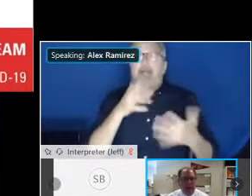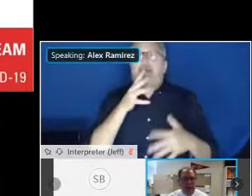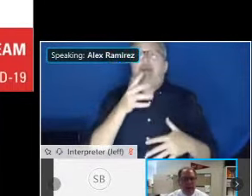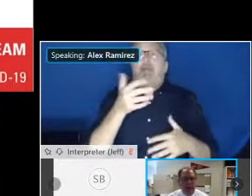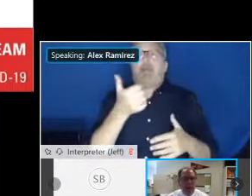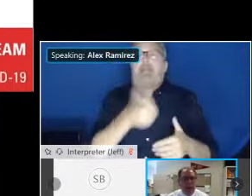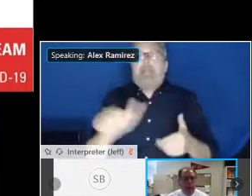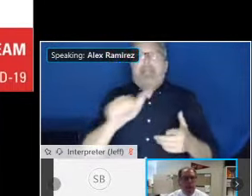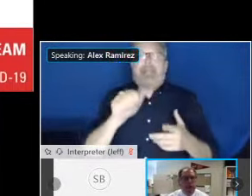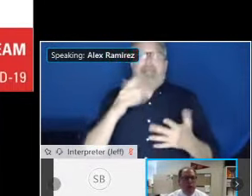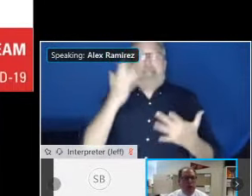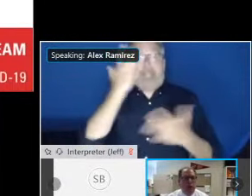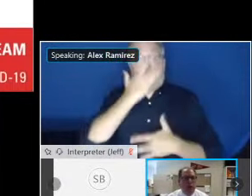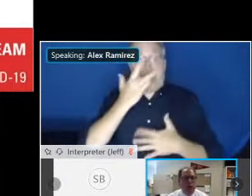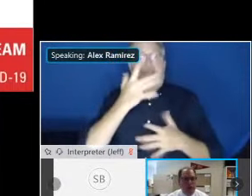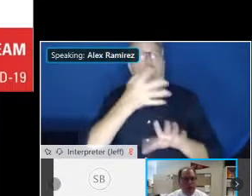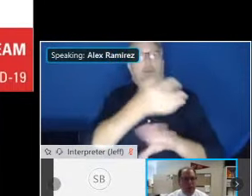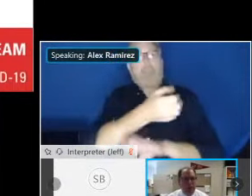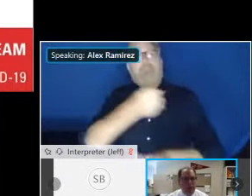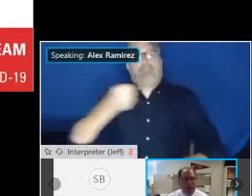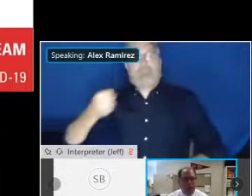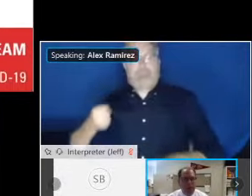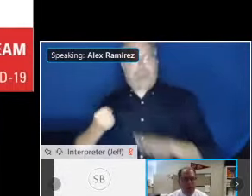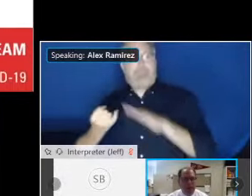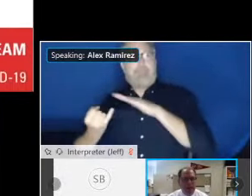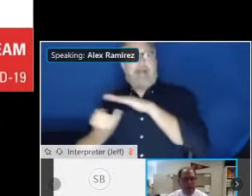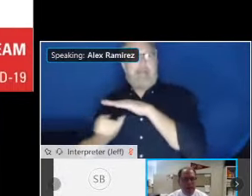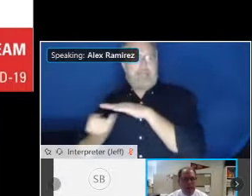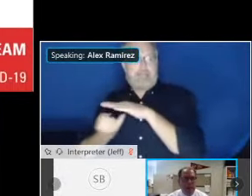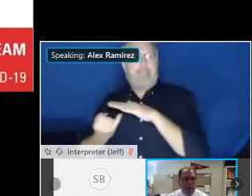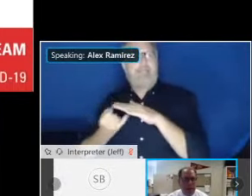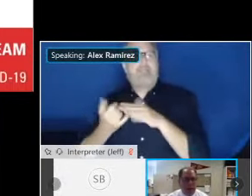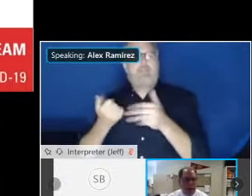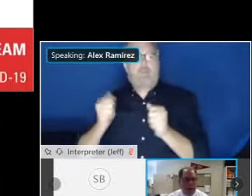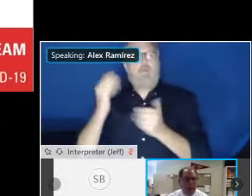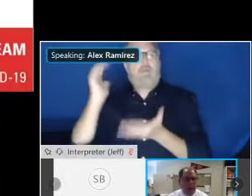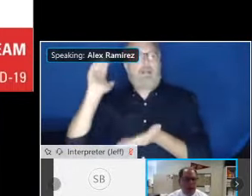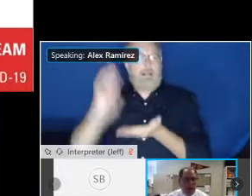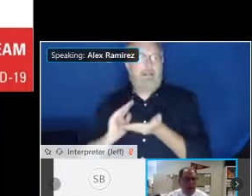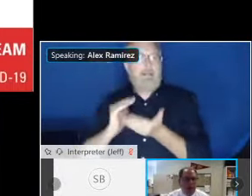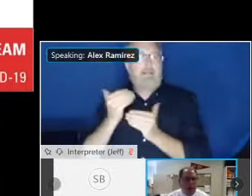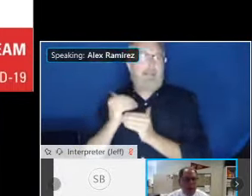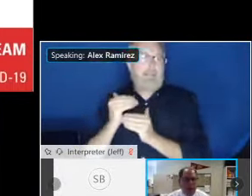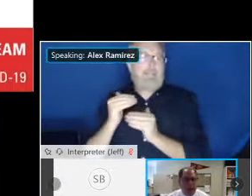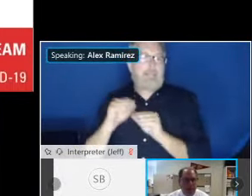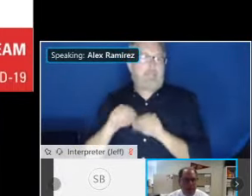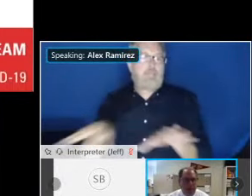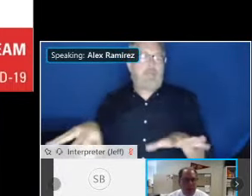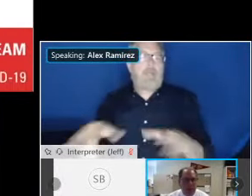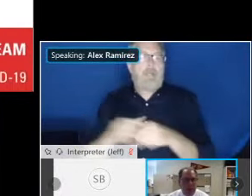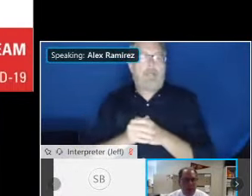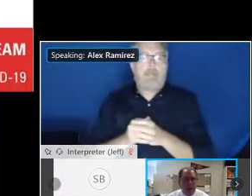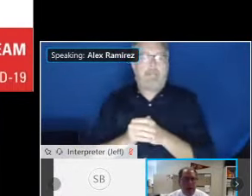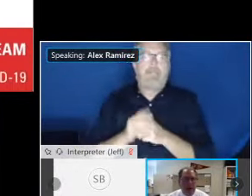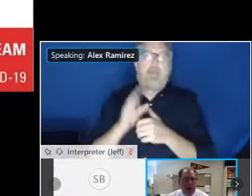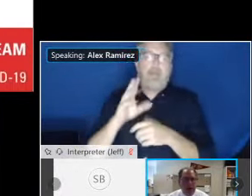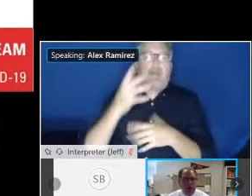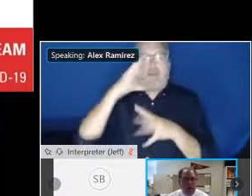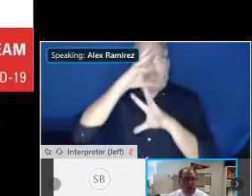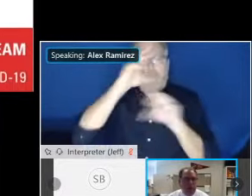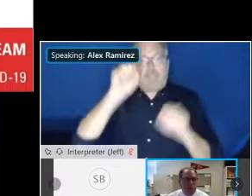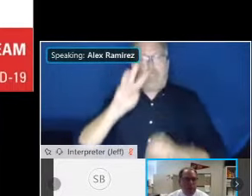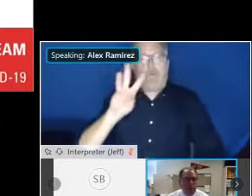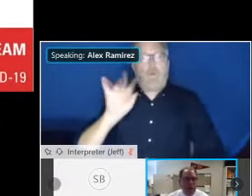that we can find so that we can also try to mitigate. Now, fortunately, as President Winterstein mentioned,